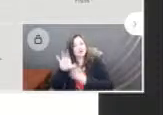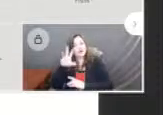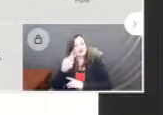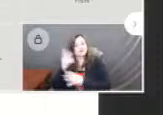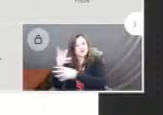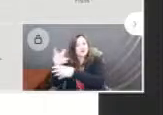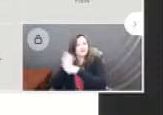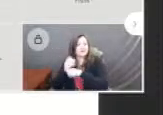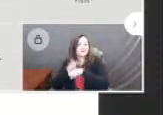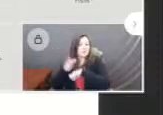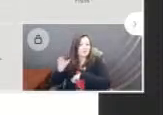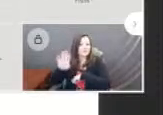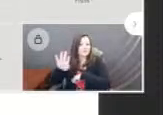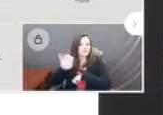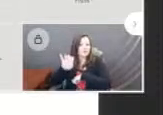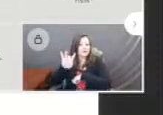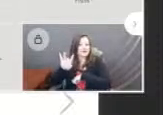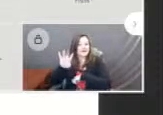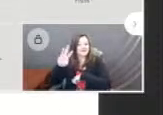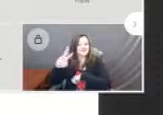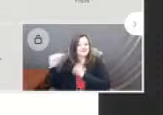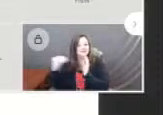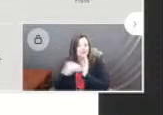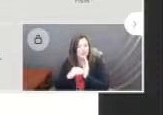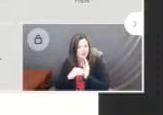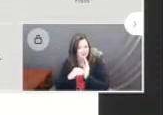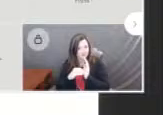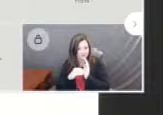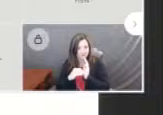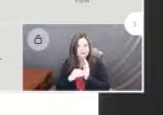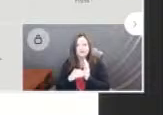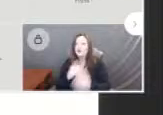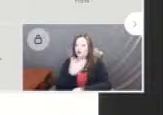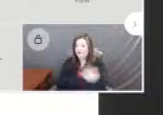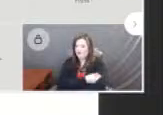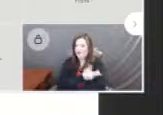over 486,000 doses of the vaccine.